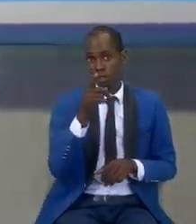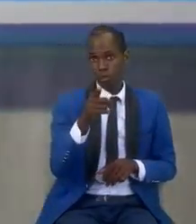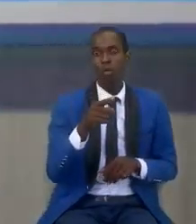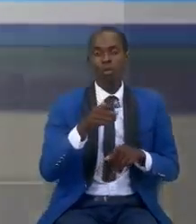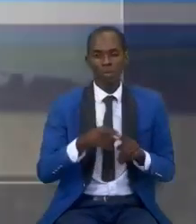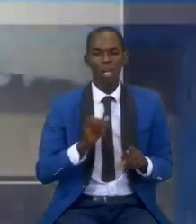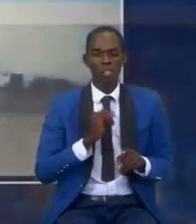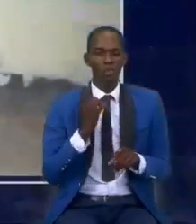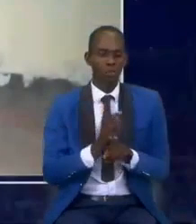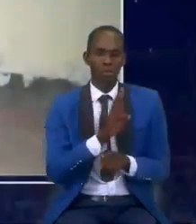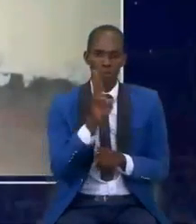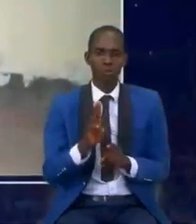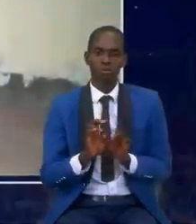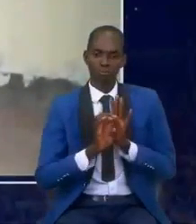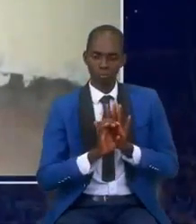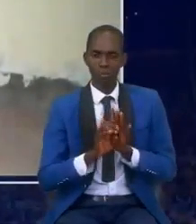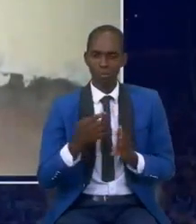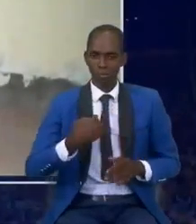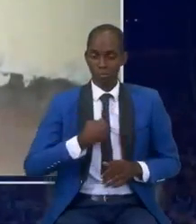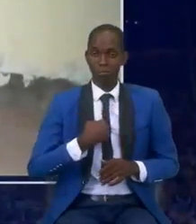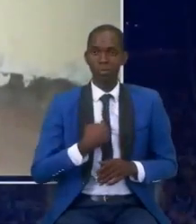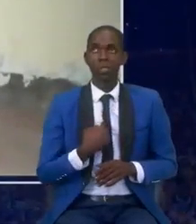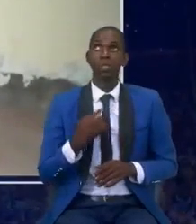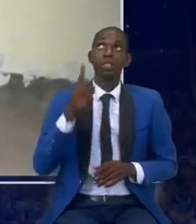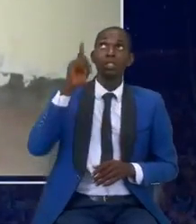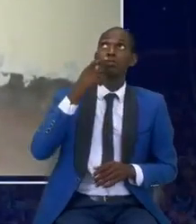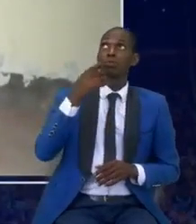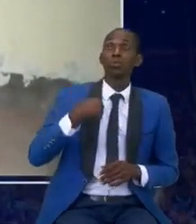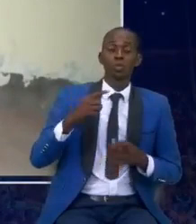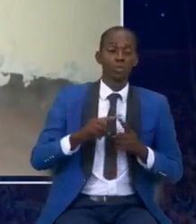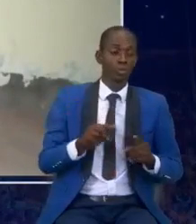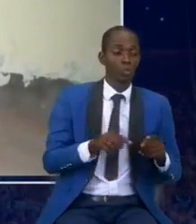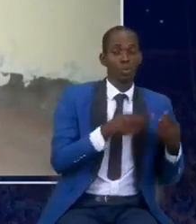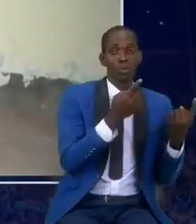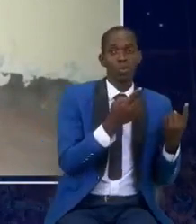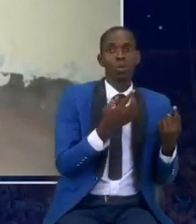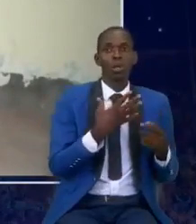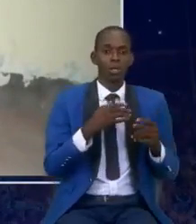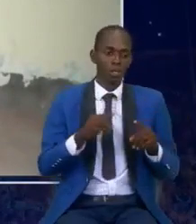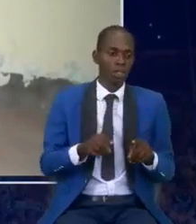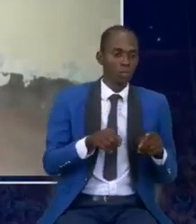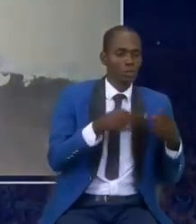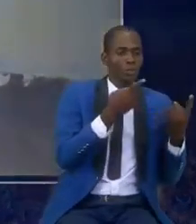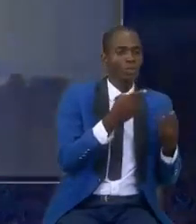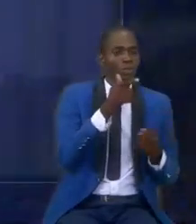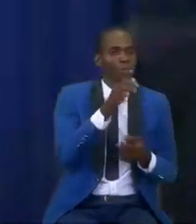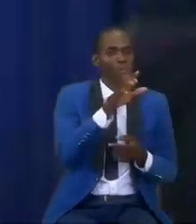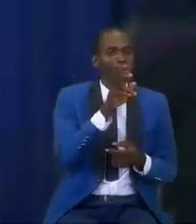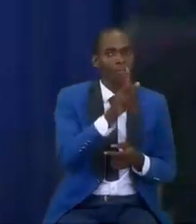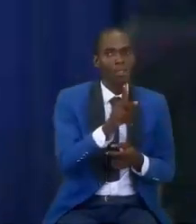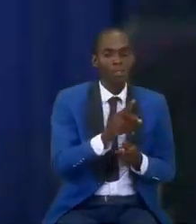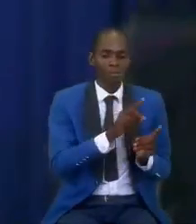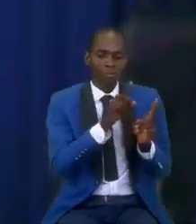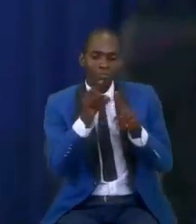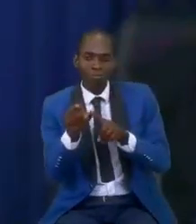then I go, GCK, and we come here, we come there, and he says, these signs shall